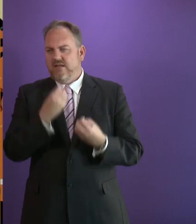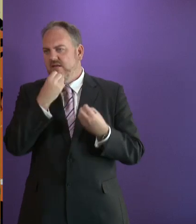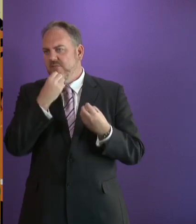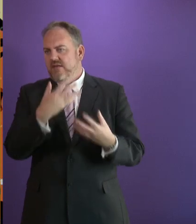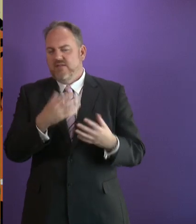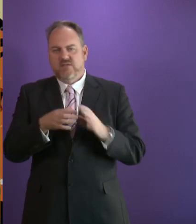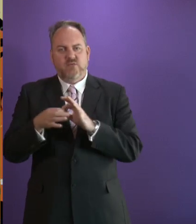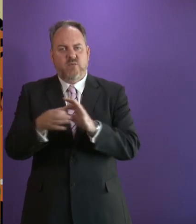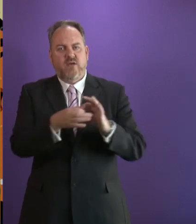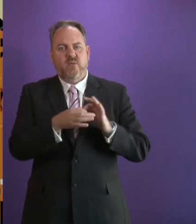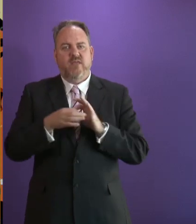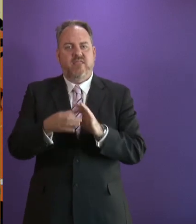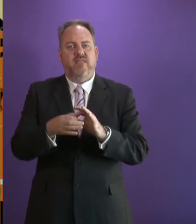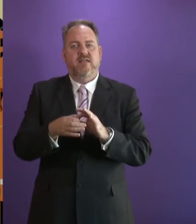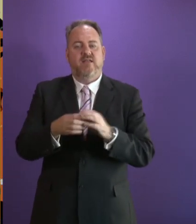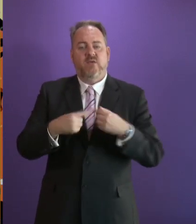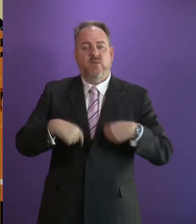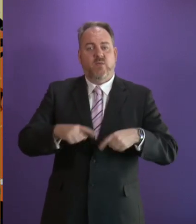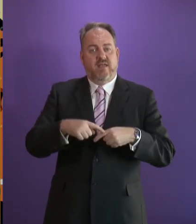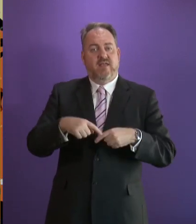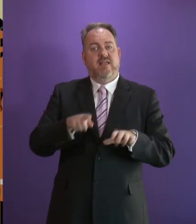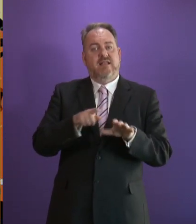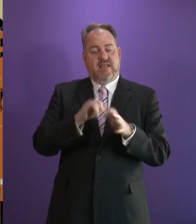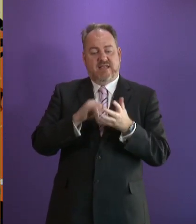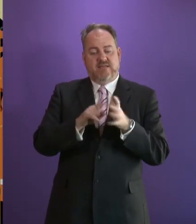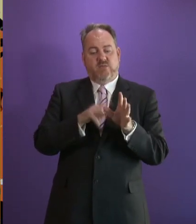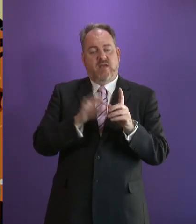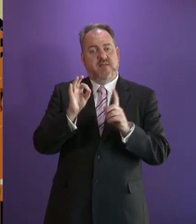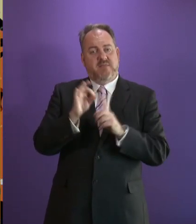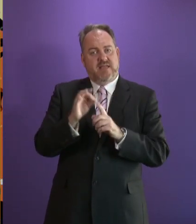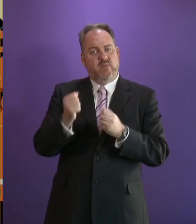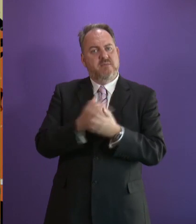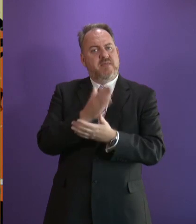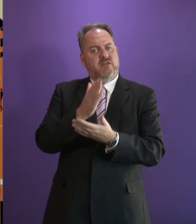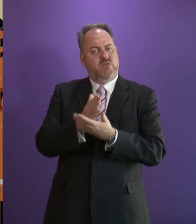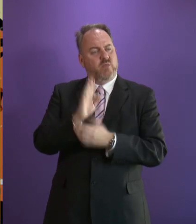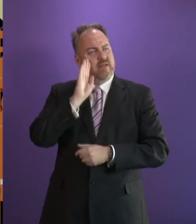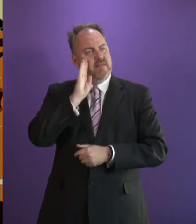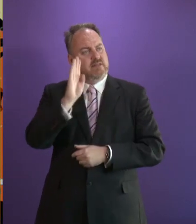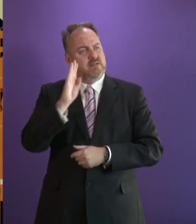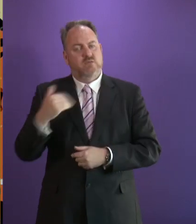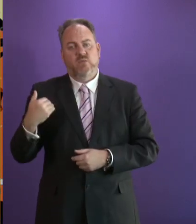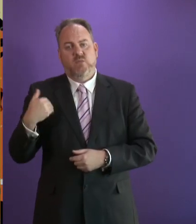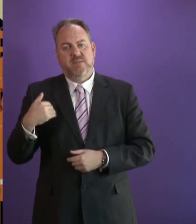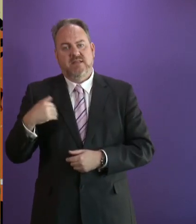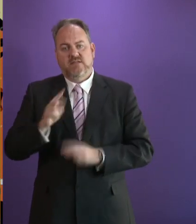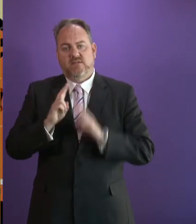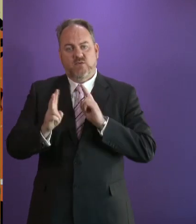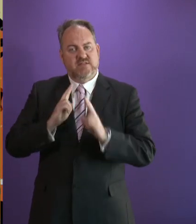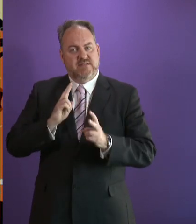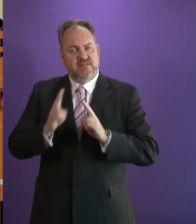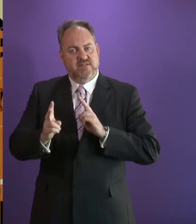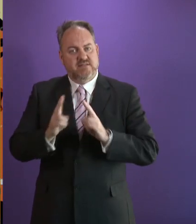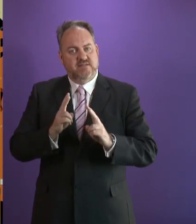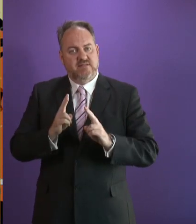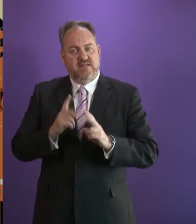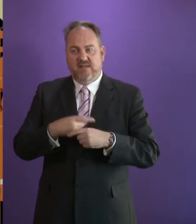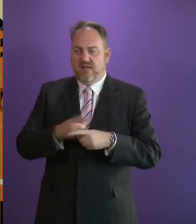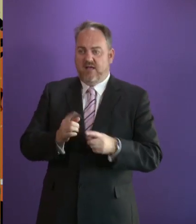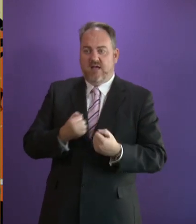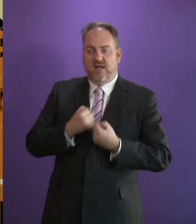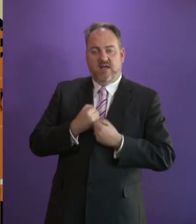rights-based organisation, in SIP we are passionate about equality and making sure women's voices are heard. Through holding policy that directly benefits many young women, such